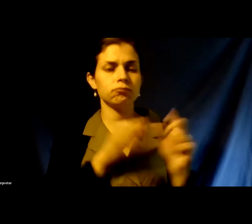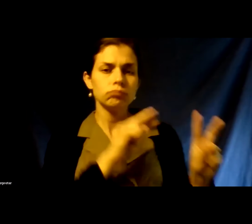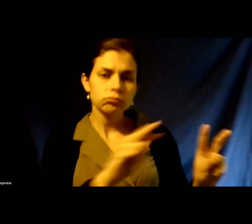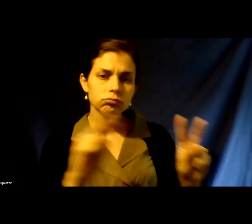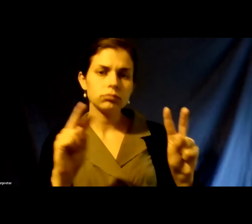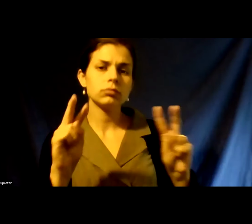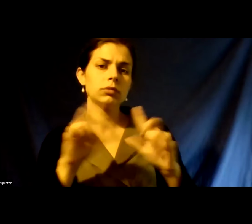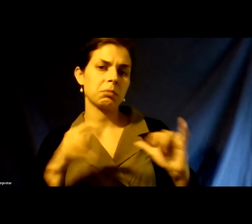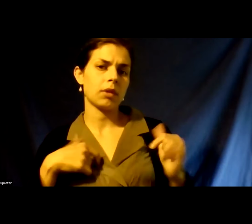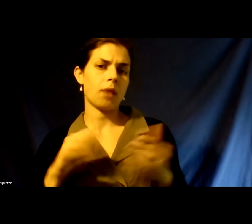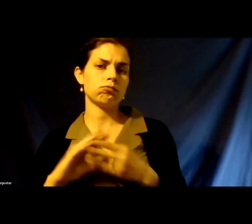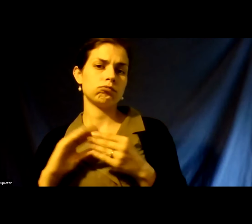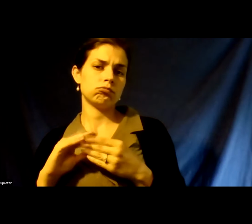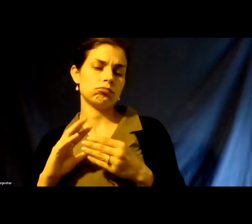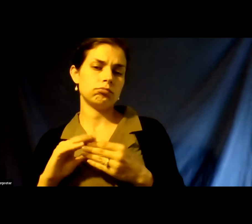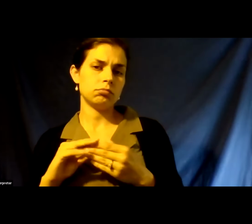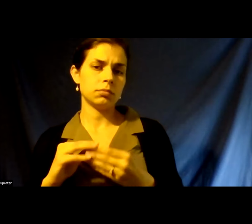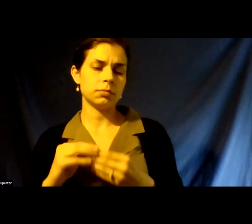things I'd like to highlight.